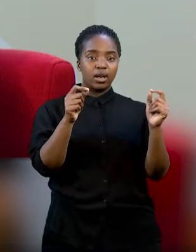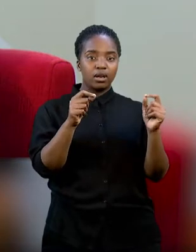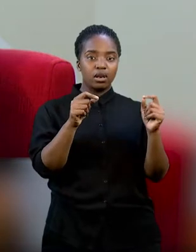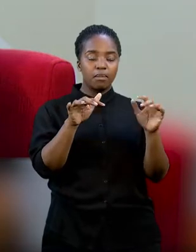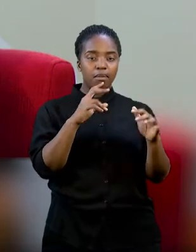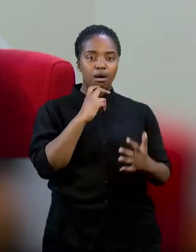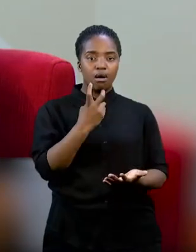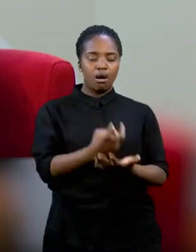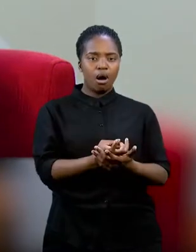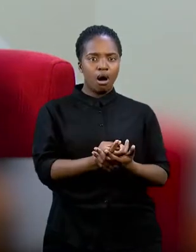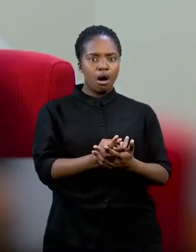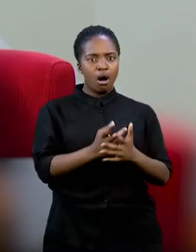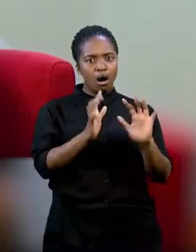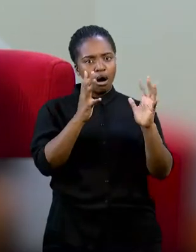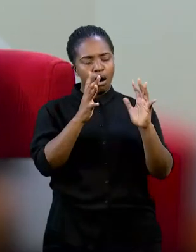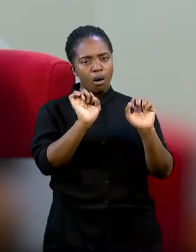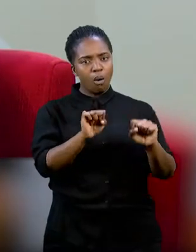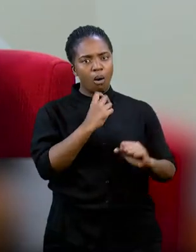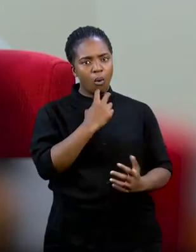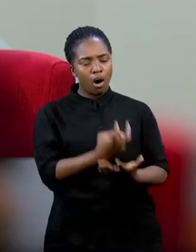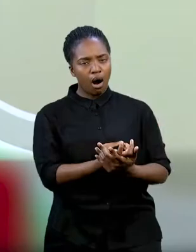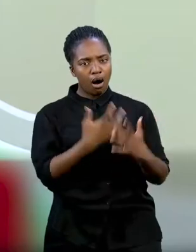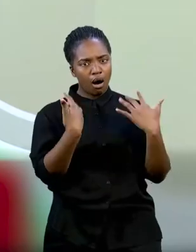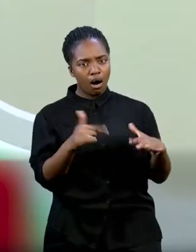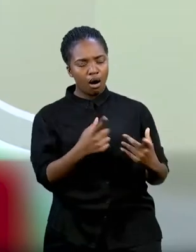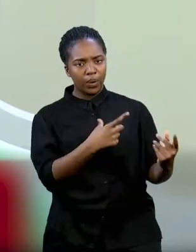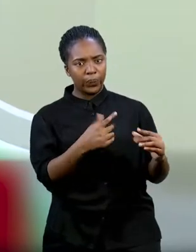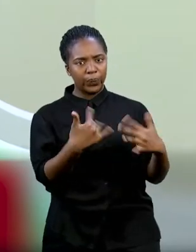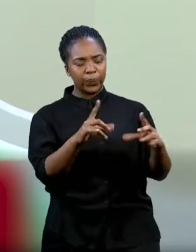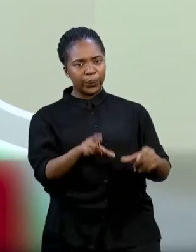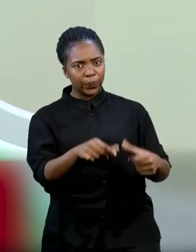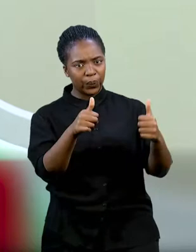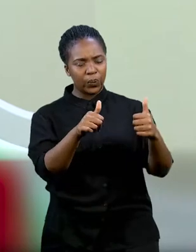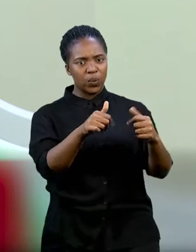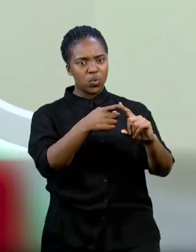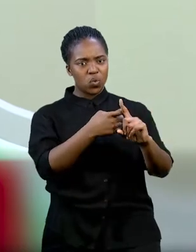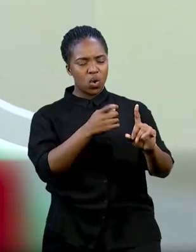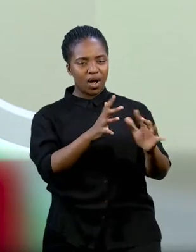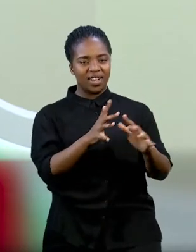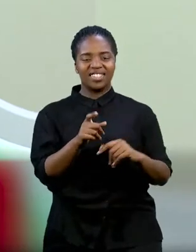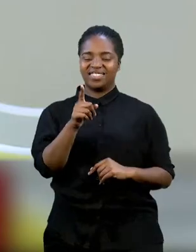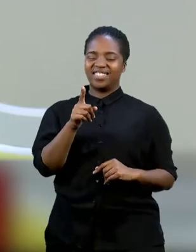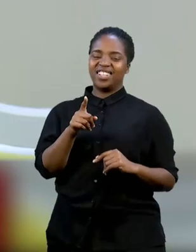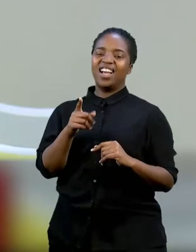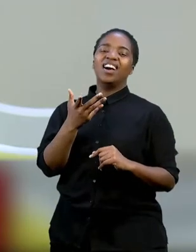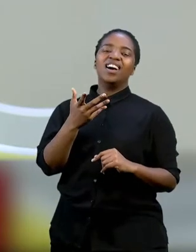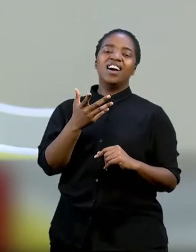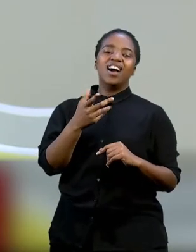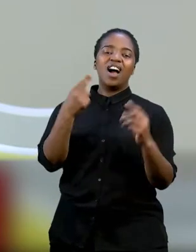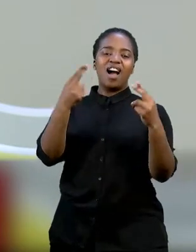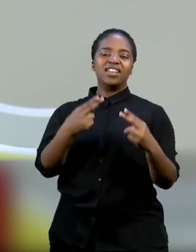fetsa batho ba tle ko ena. Hai wa dansa pina ma. Ke ya go tlo dansela ko kae kae. E Arts